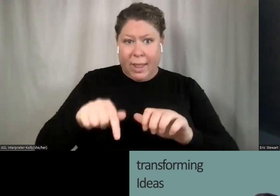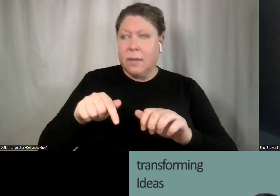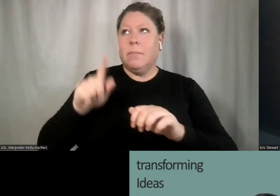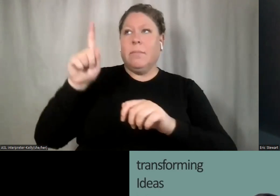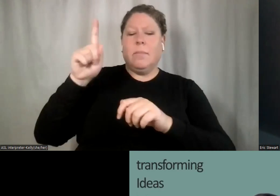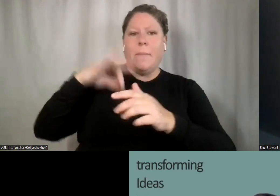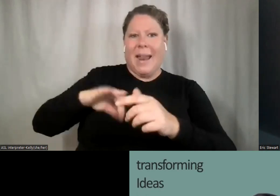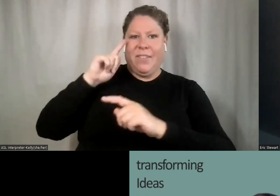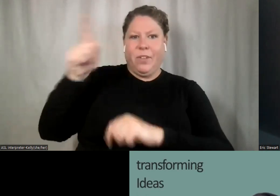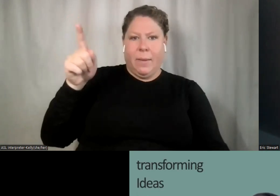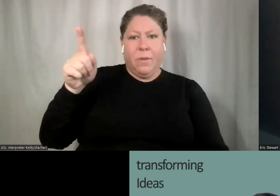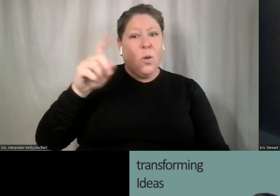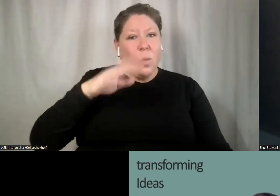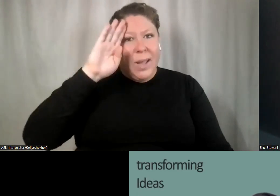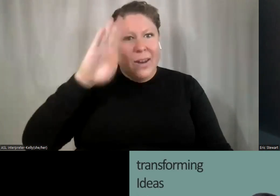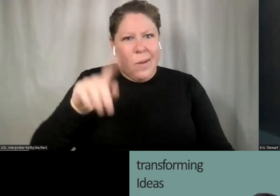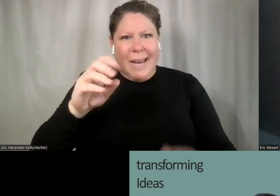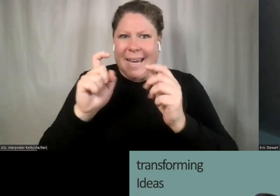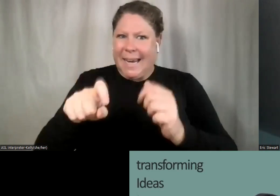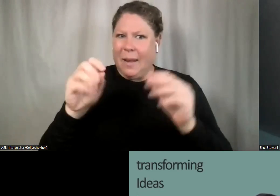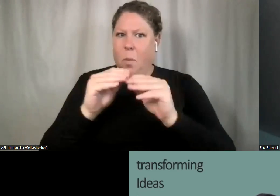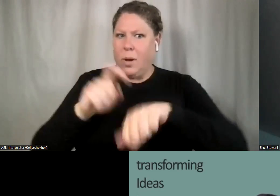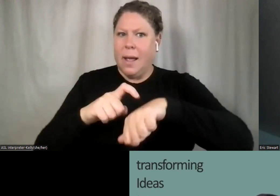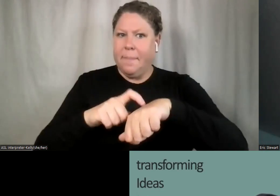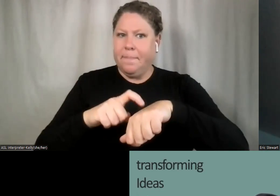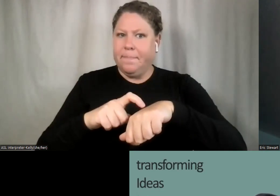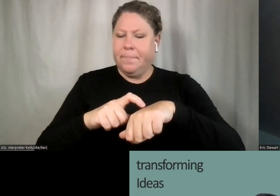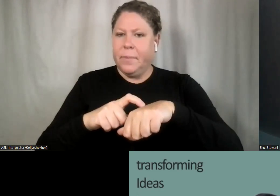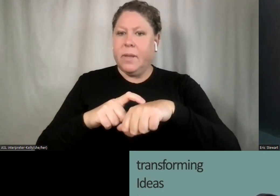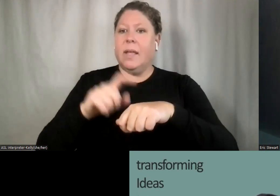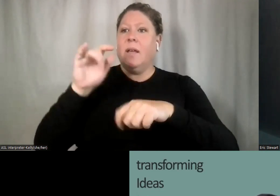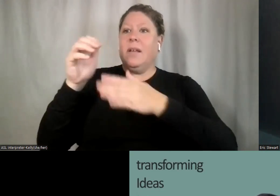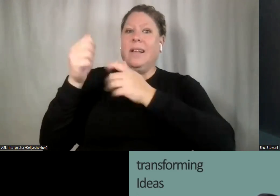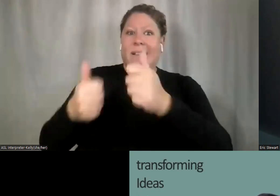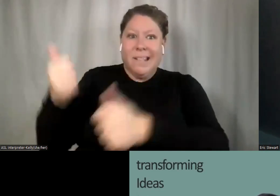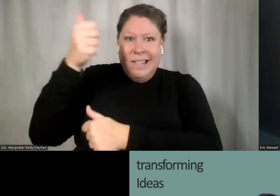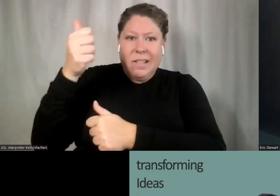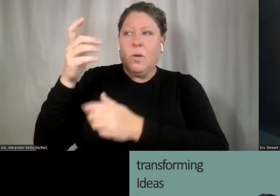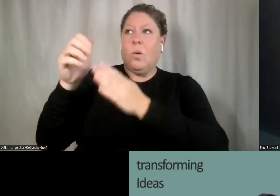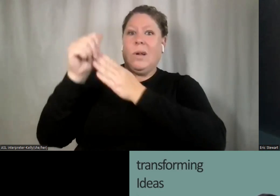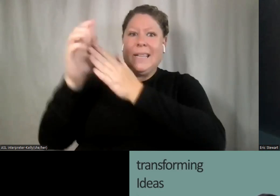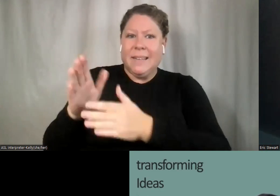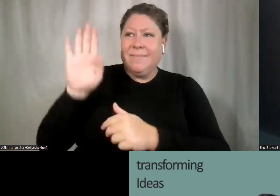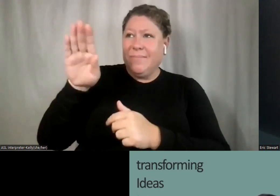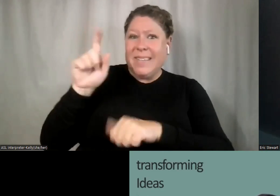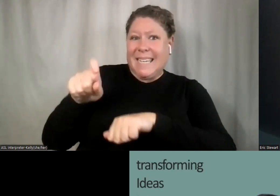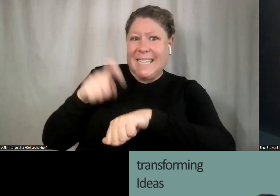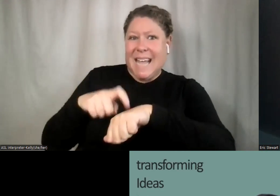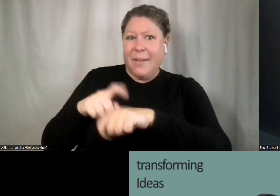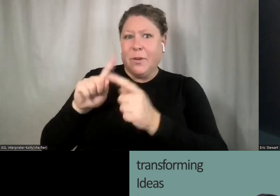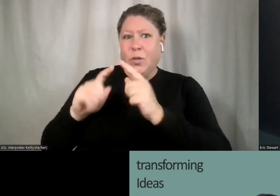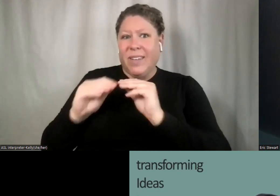need more time, but when we're going to our executives, when we're going to our sponsors and saying we need time to fix this, we need